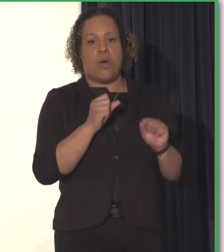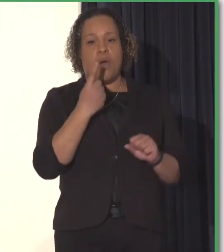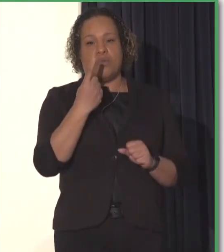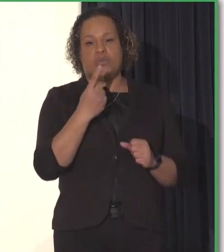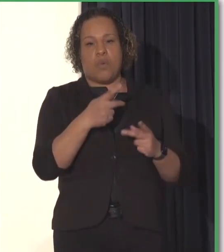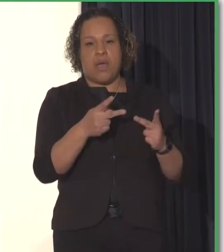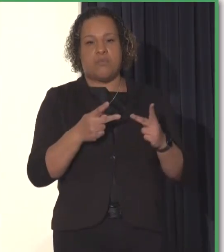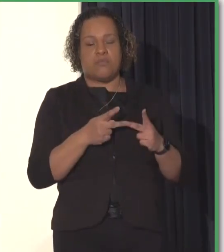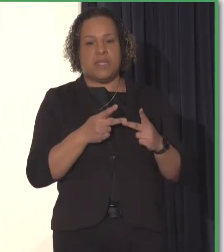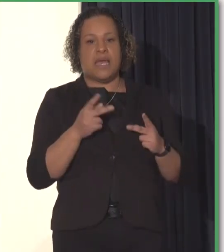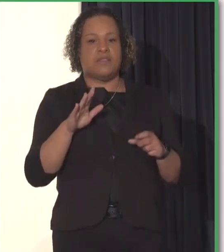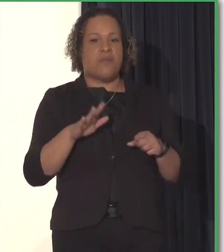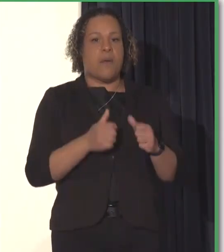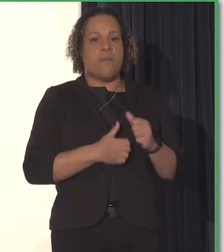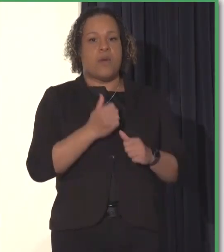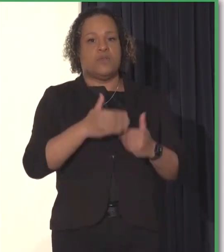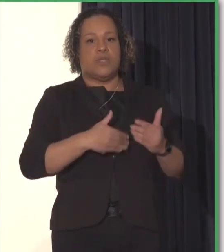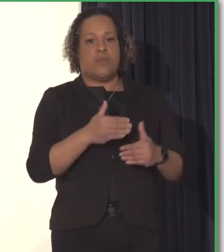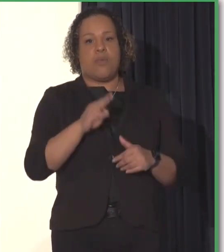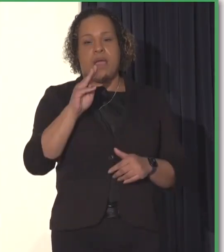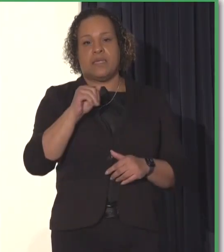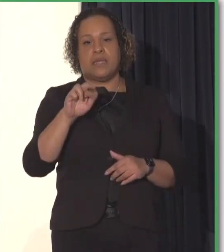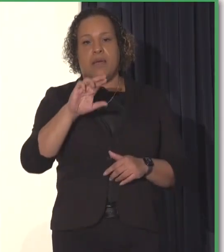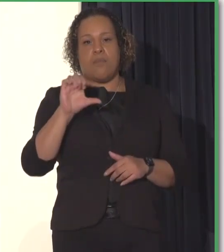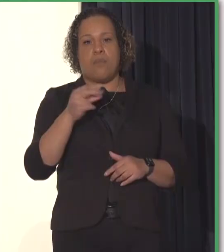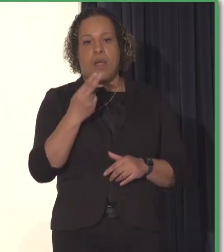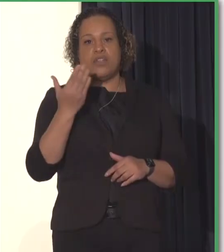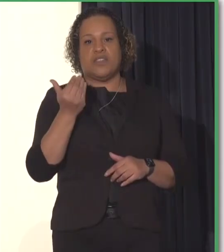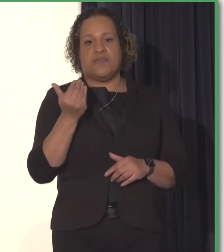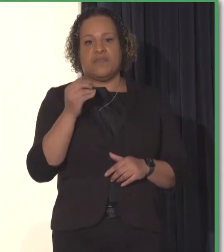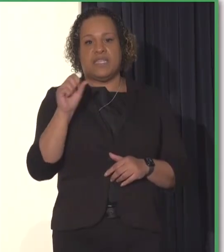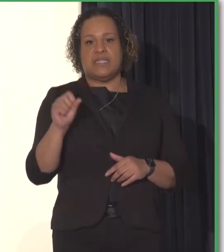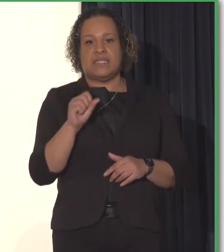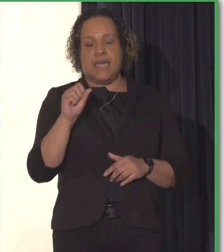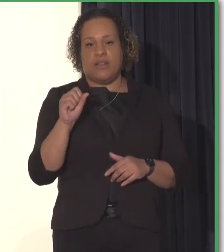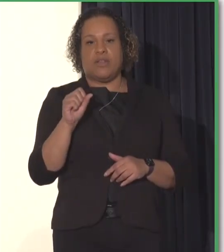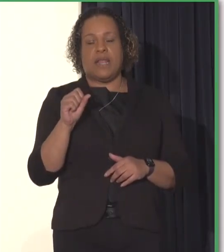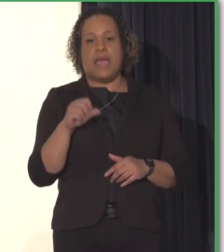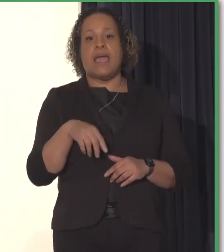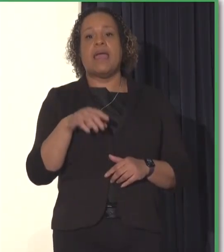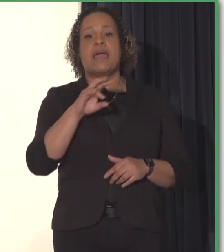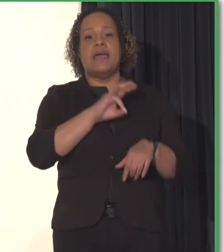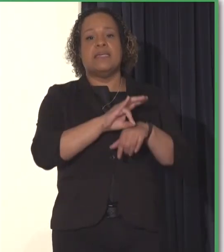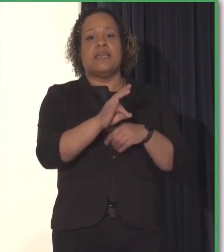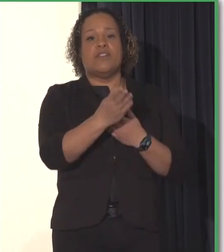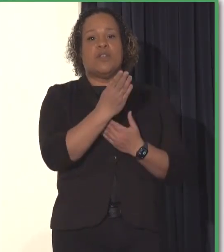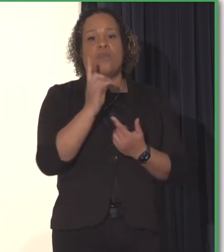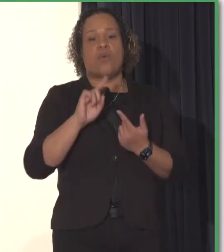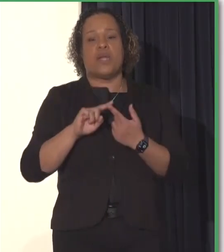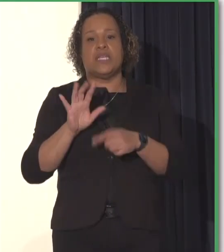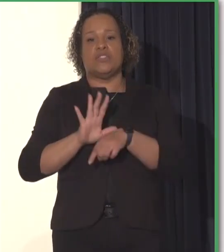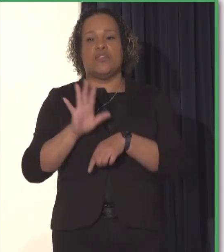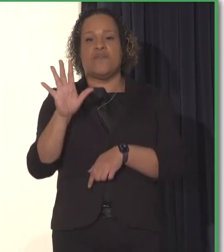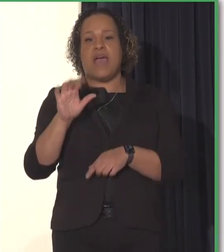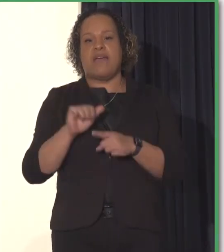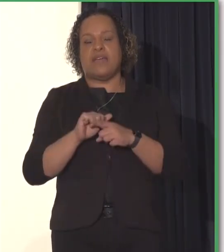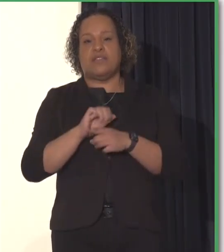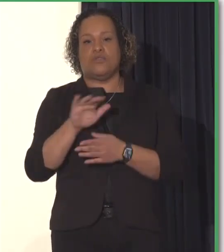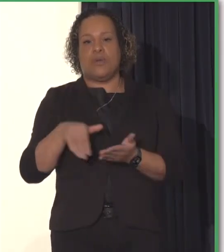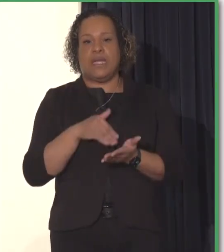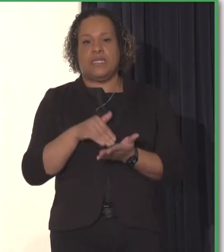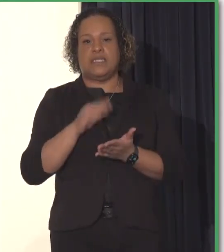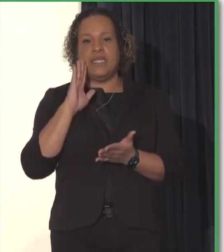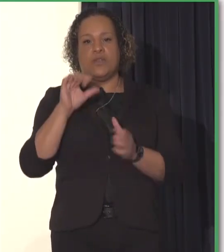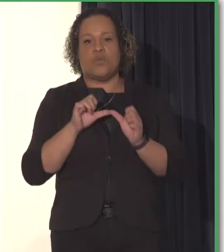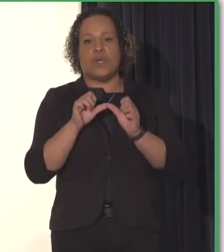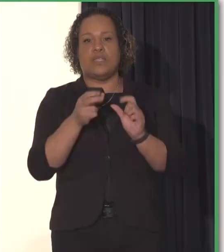process, is going to be Saturday, March the 15th at the training center from 7 a.m. until 5 p.m. And so we're going to continue to